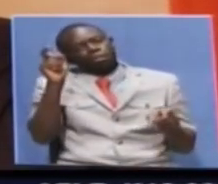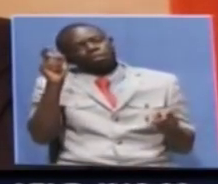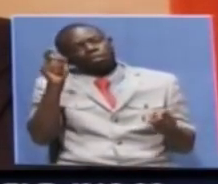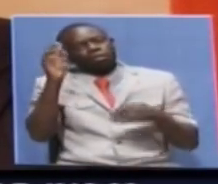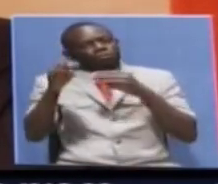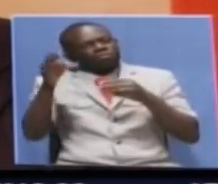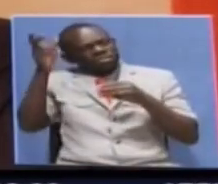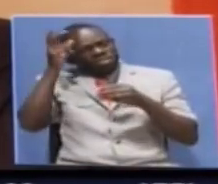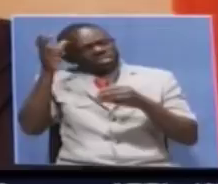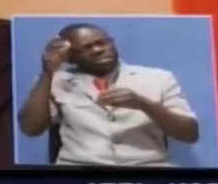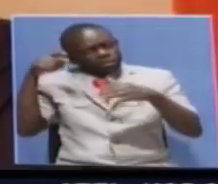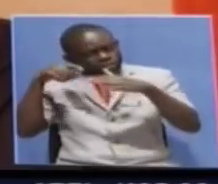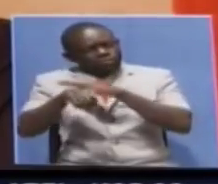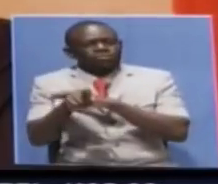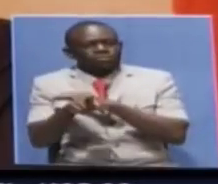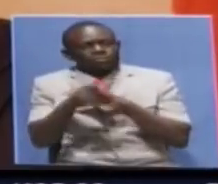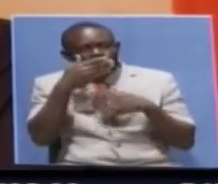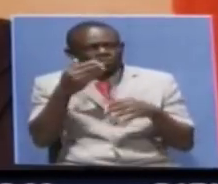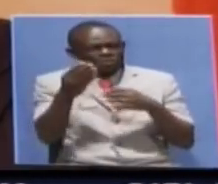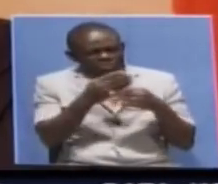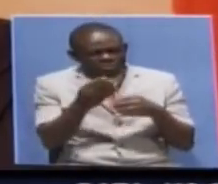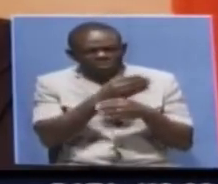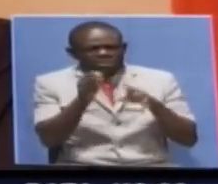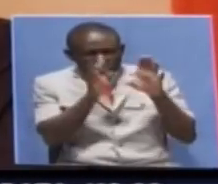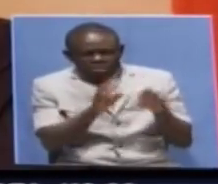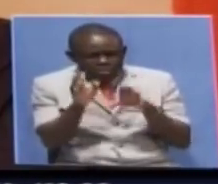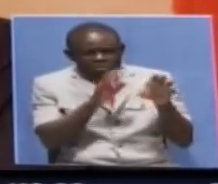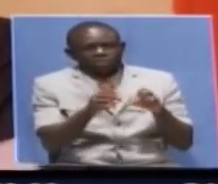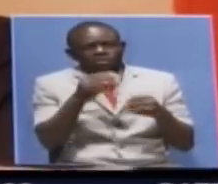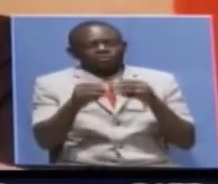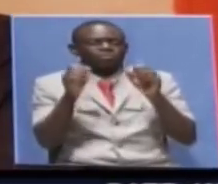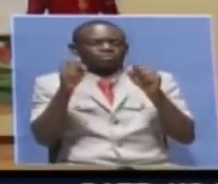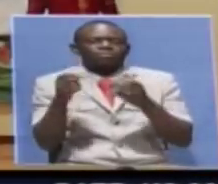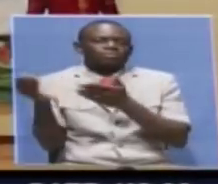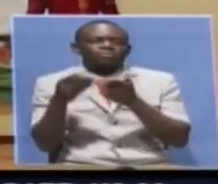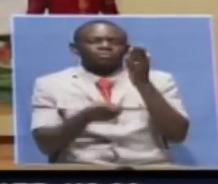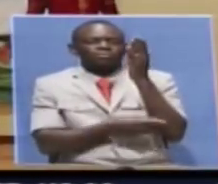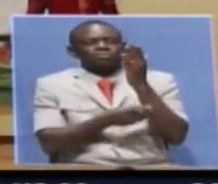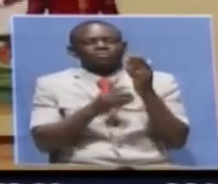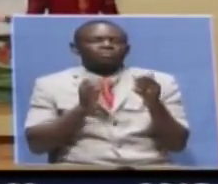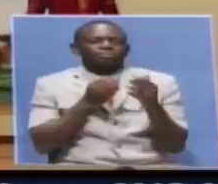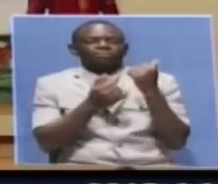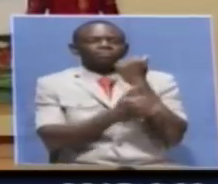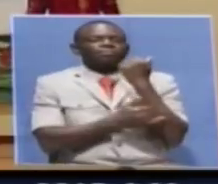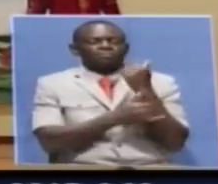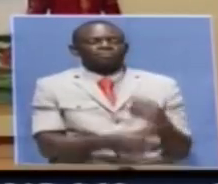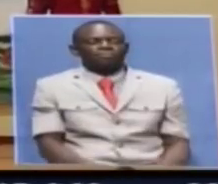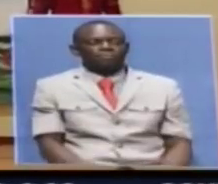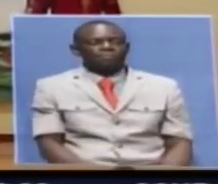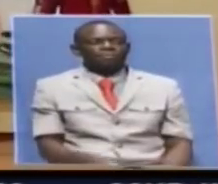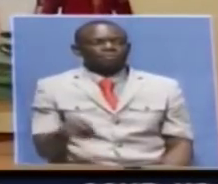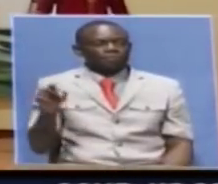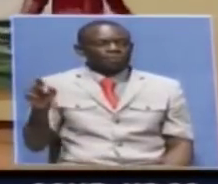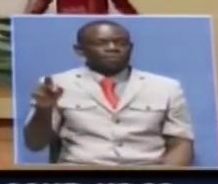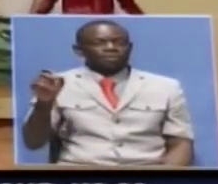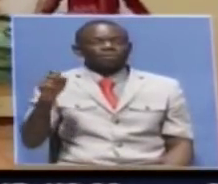creative and productive in order to bring meaningful development to our country. Mr. Tukombe noted that most students